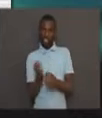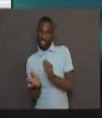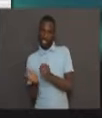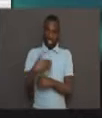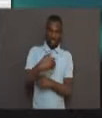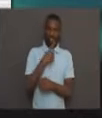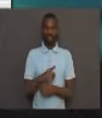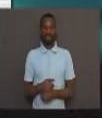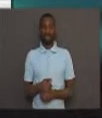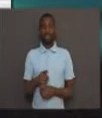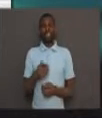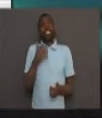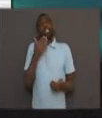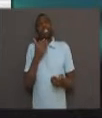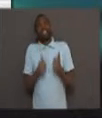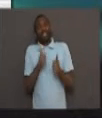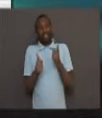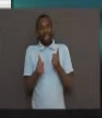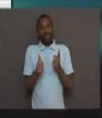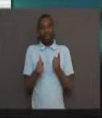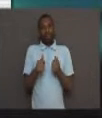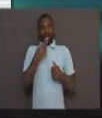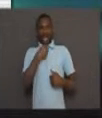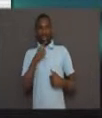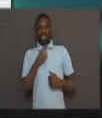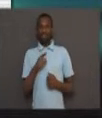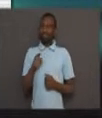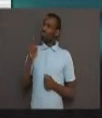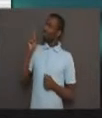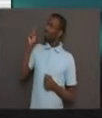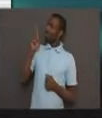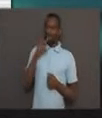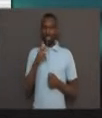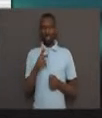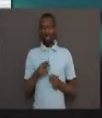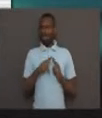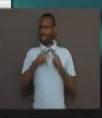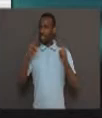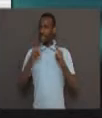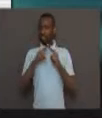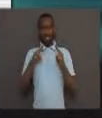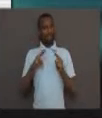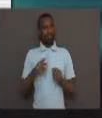Which element shown here do you think is the most stable?